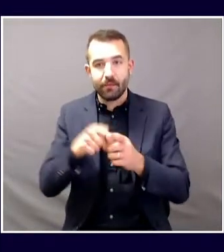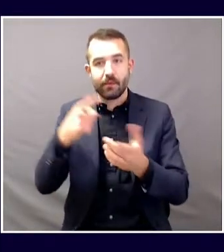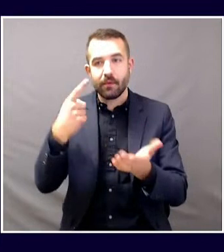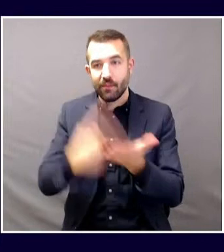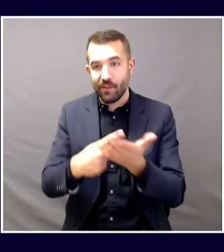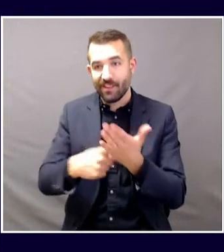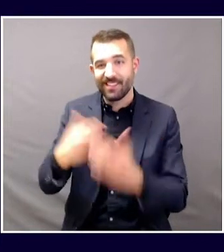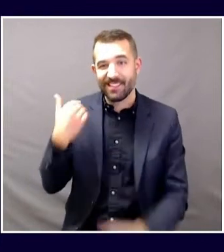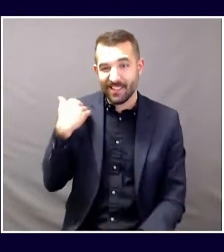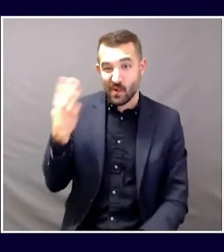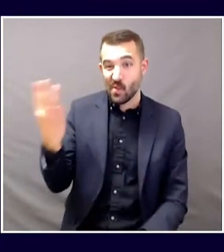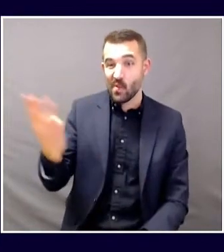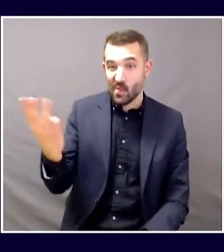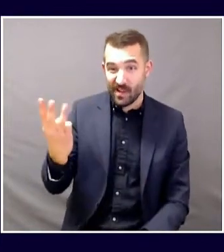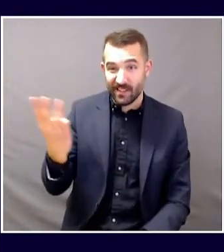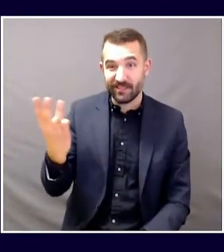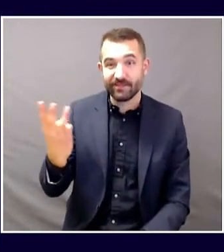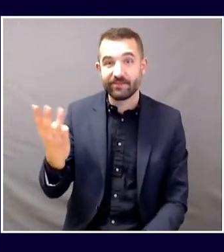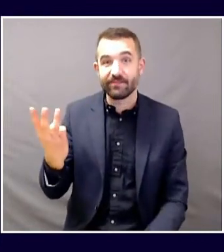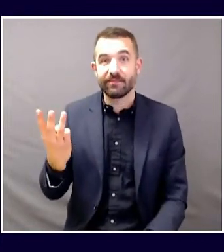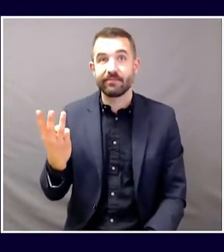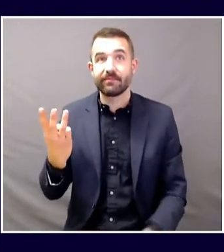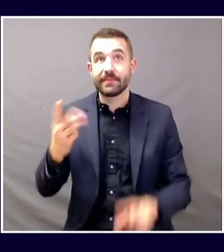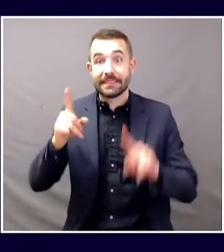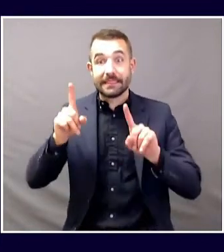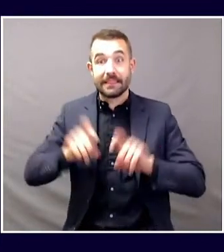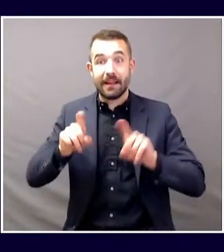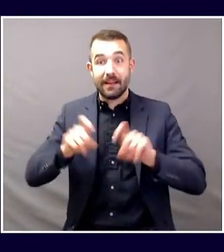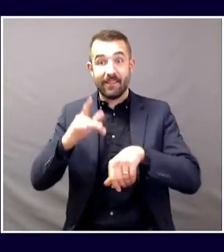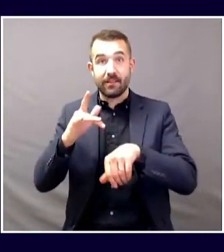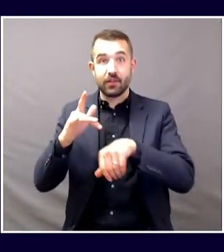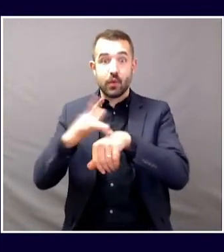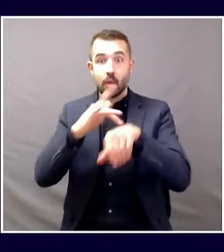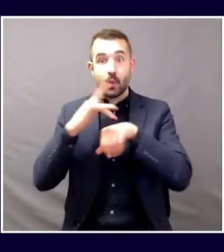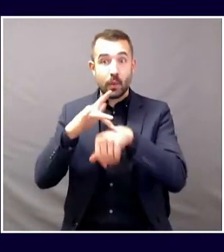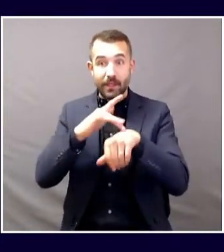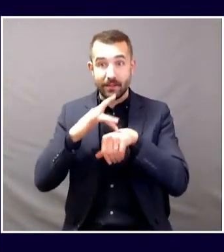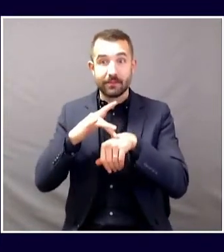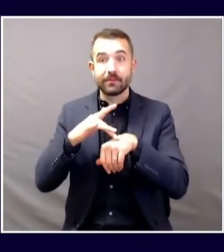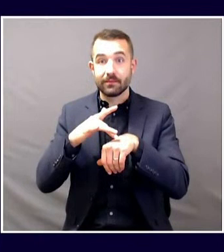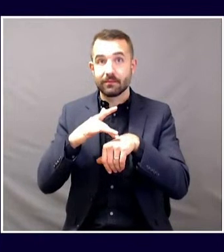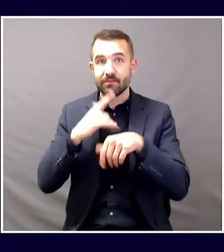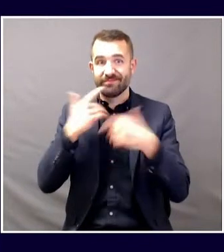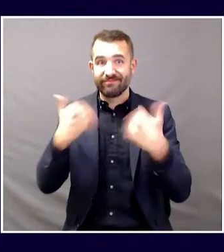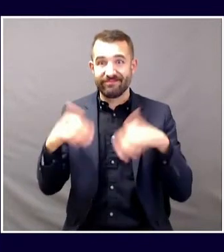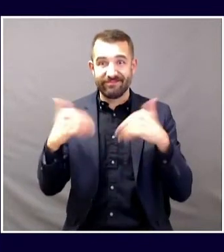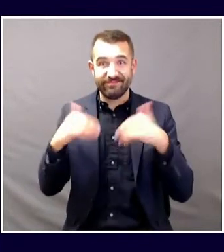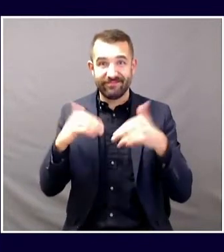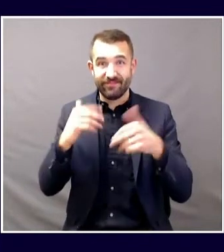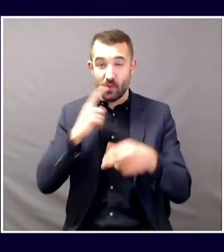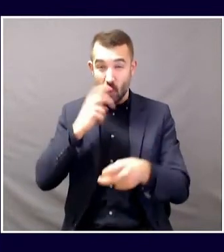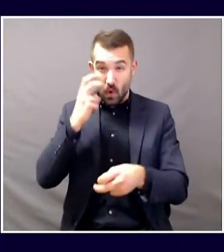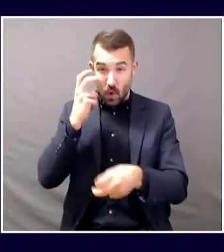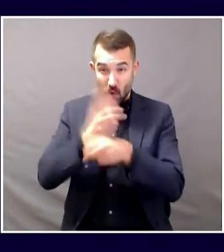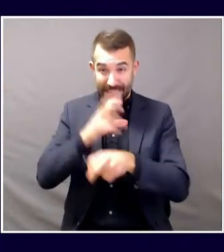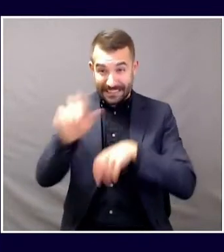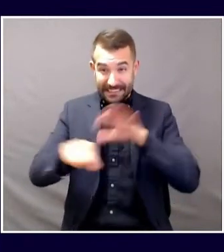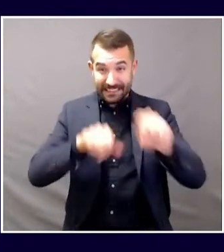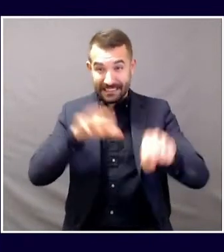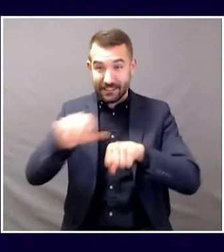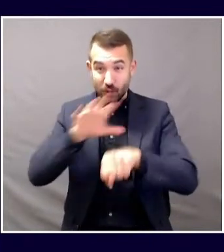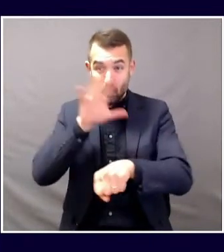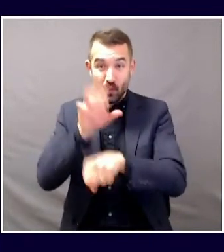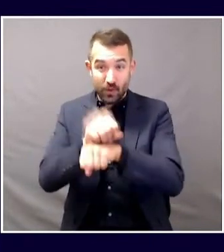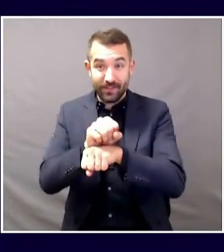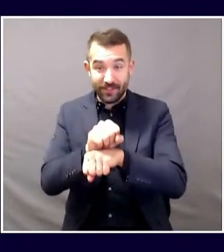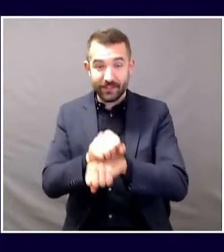resources are strained. We've heard loud and clear from folks that they're finding it difficult to get tests. One thing that we've done